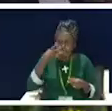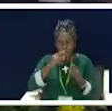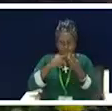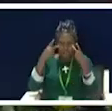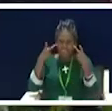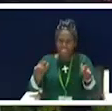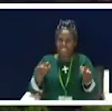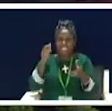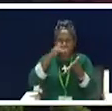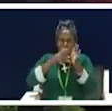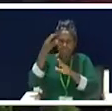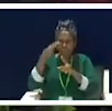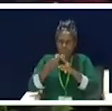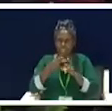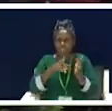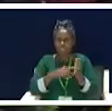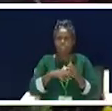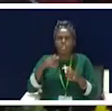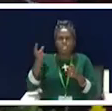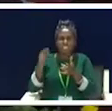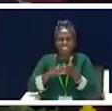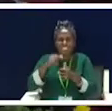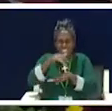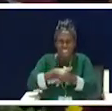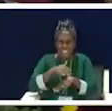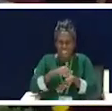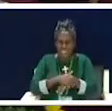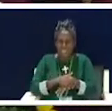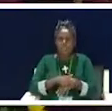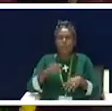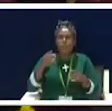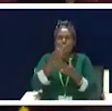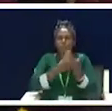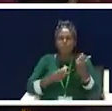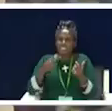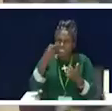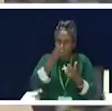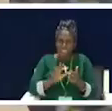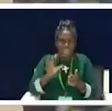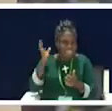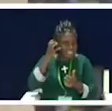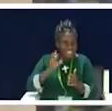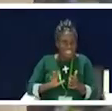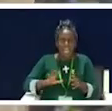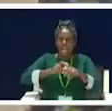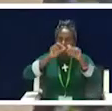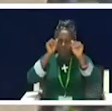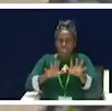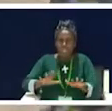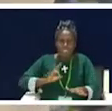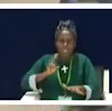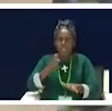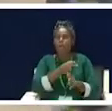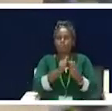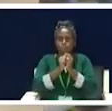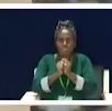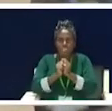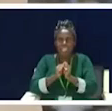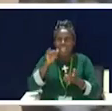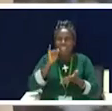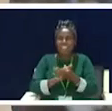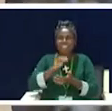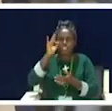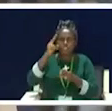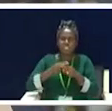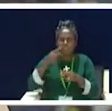of Jesus. Tonight, both the speaker and the hearers, bless us together. That your name alone may be glorified.